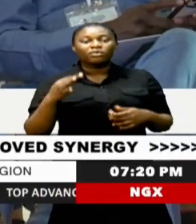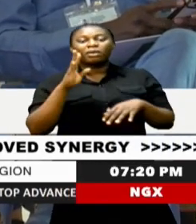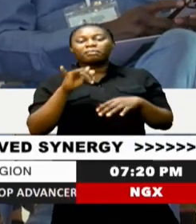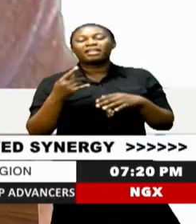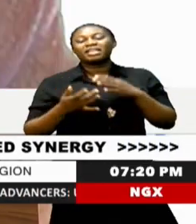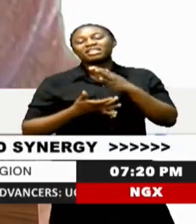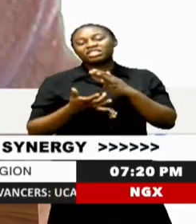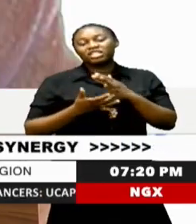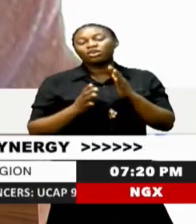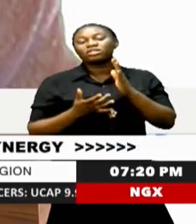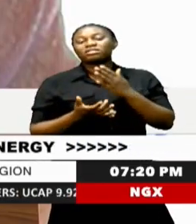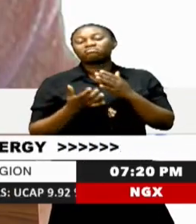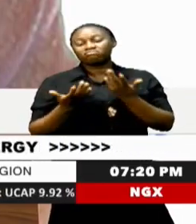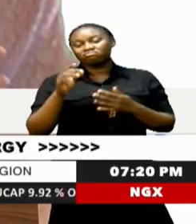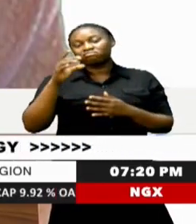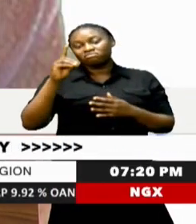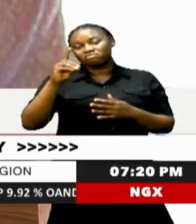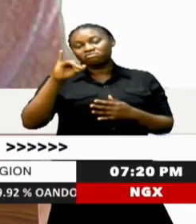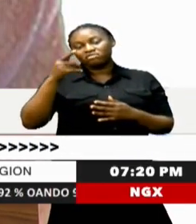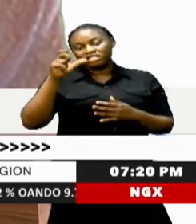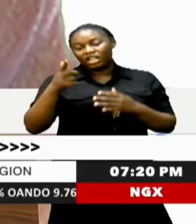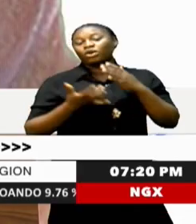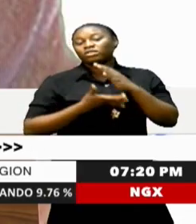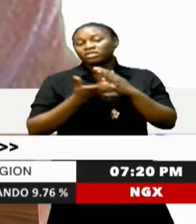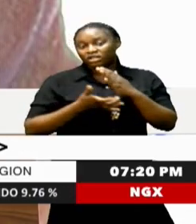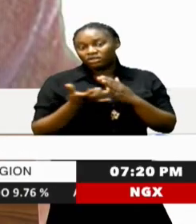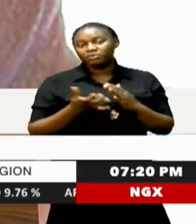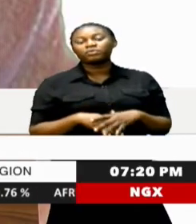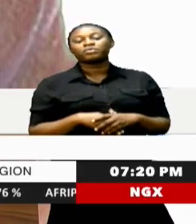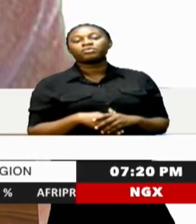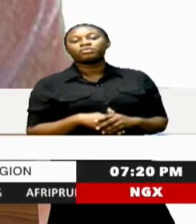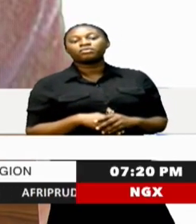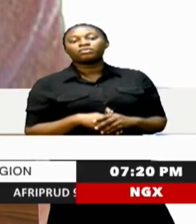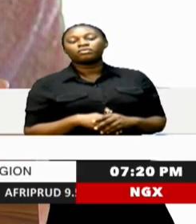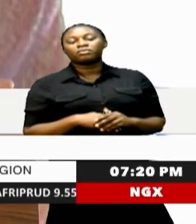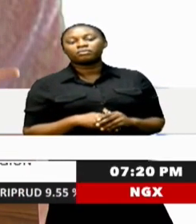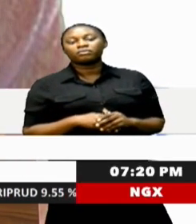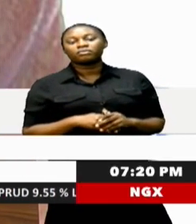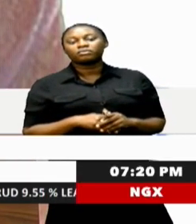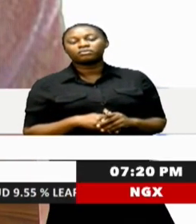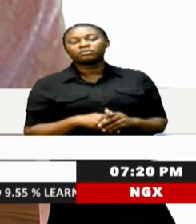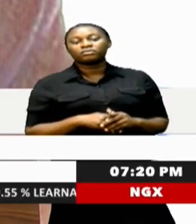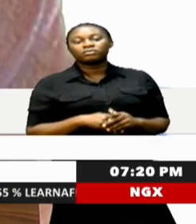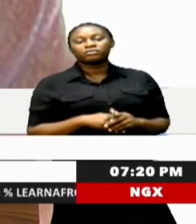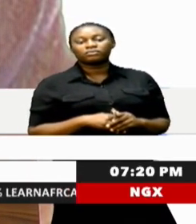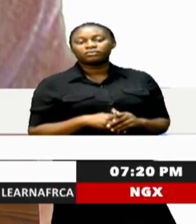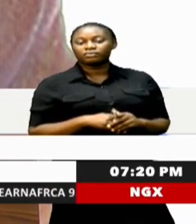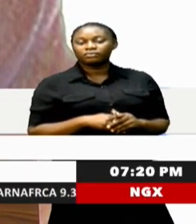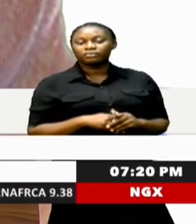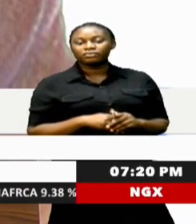technology. We love trade that much that we join regional trade agreements when we're not even in the region. So that's how much we